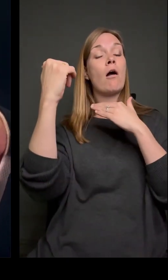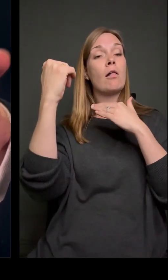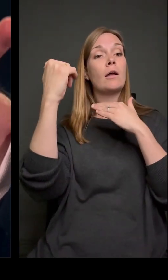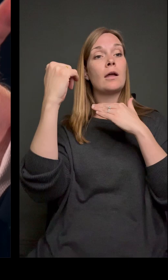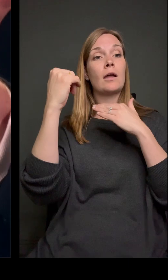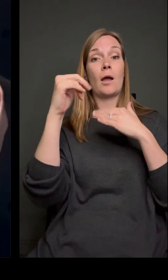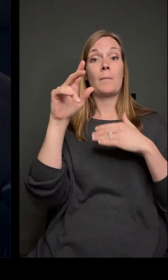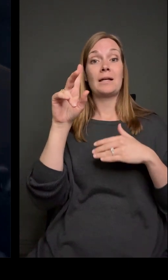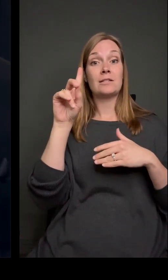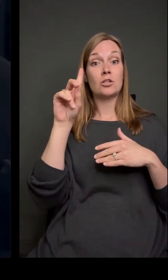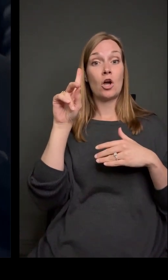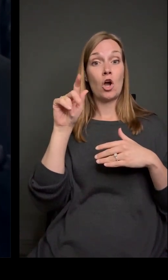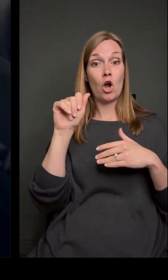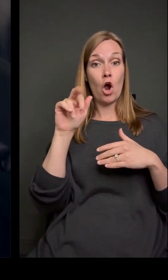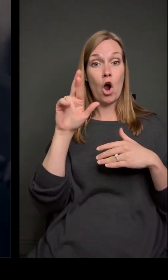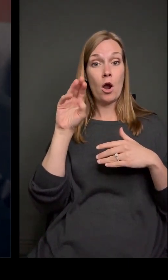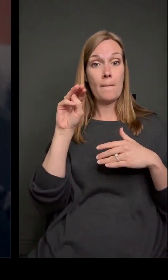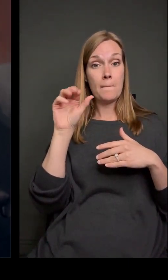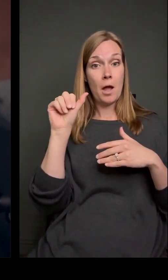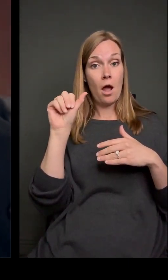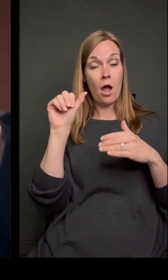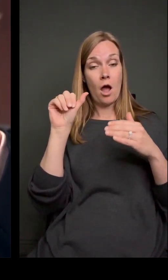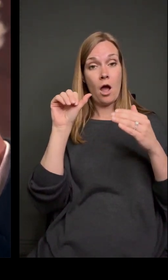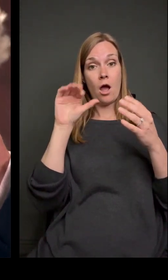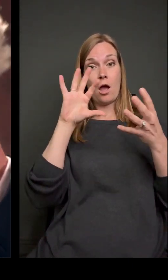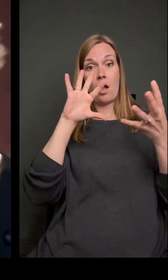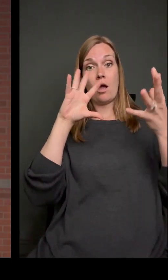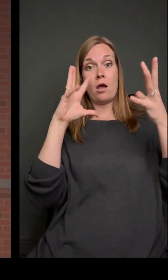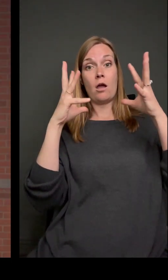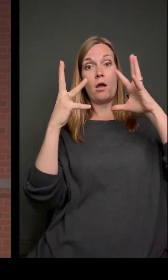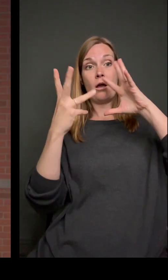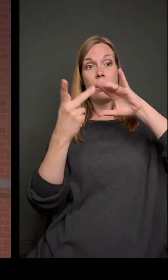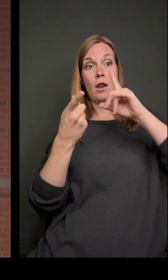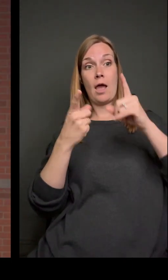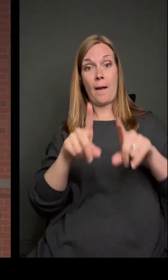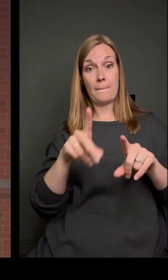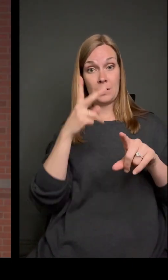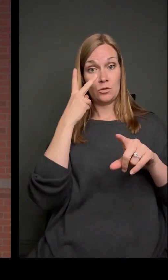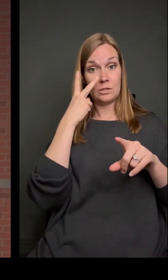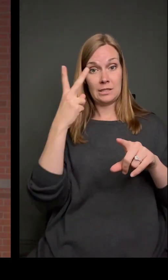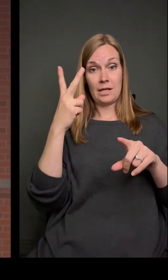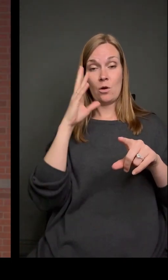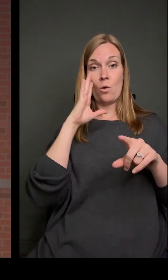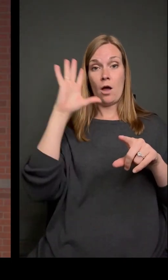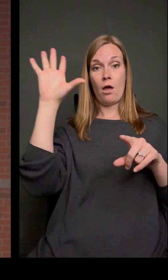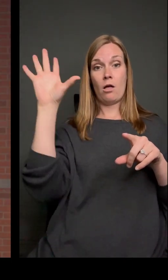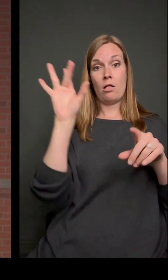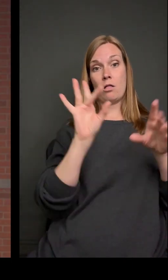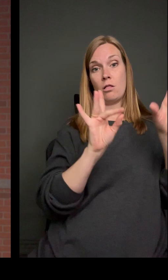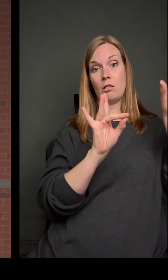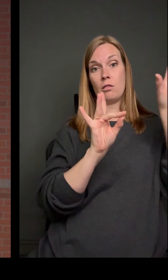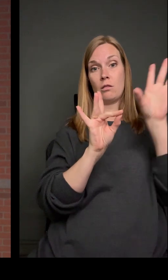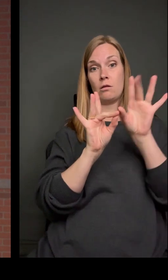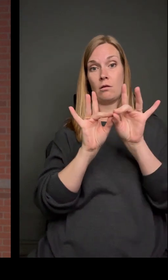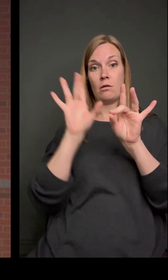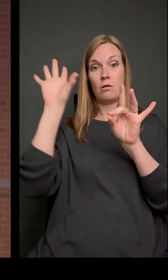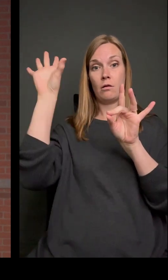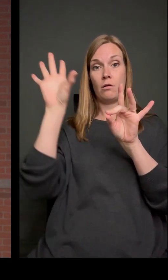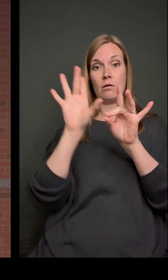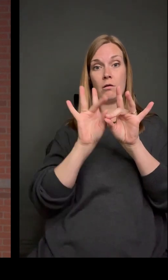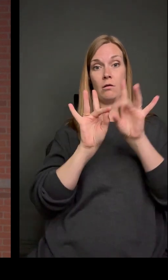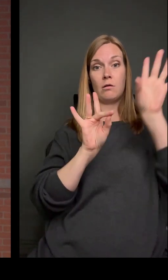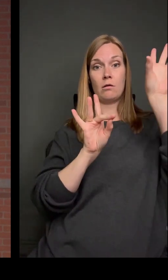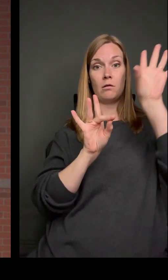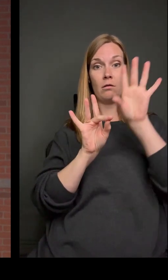of karma will have turned full circle. Watch these pieces as they receive their